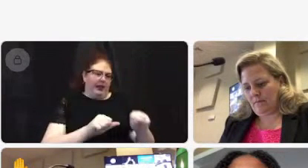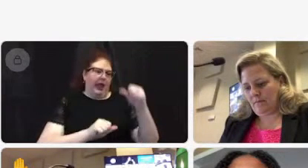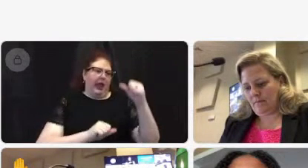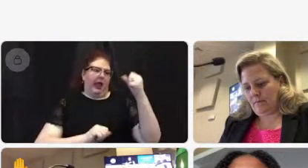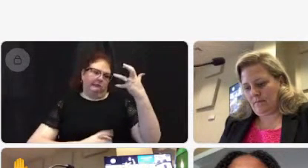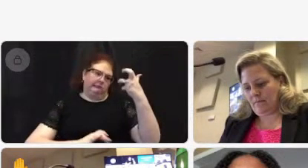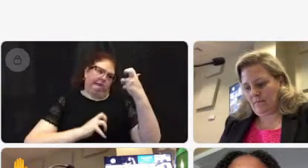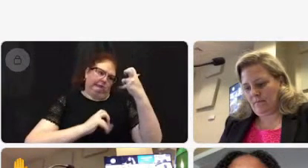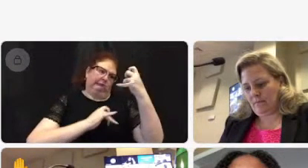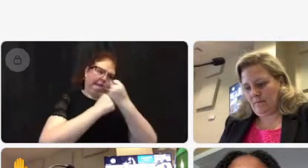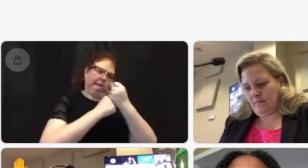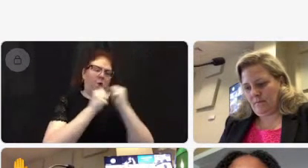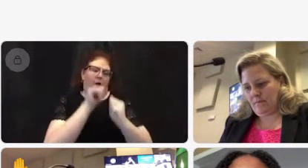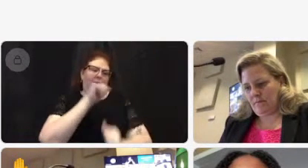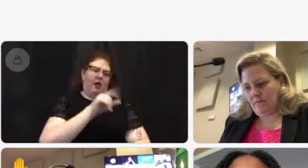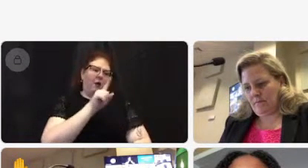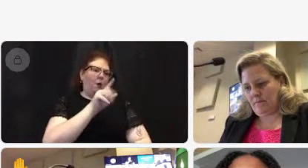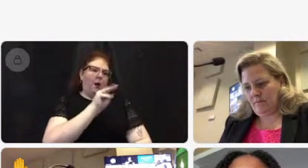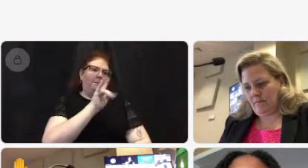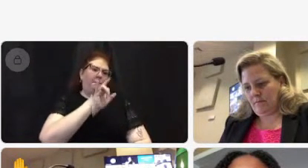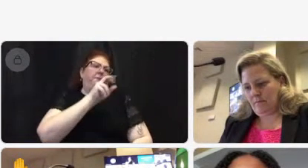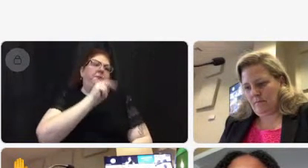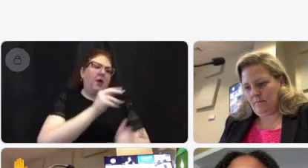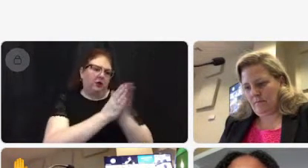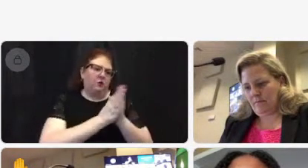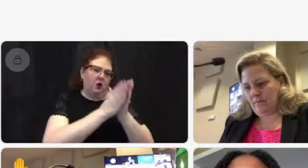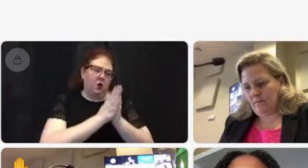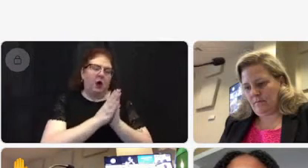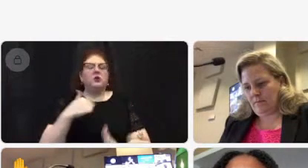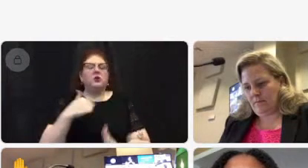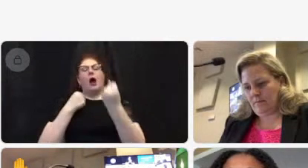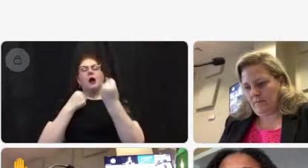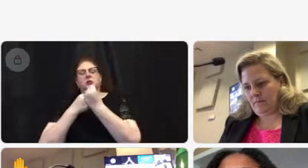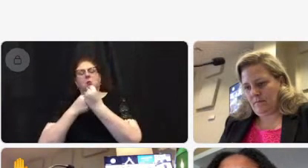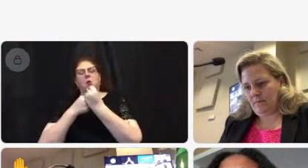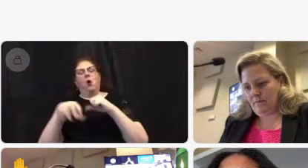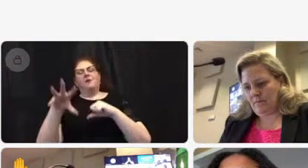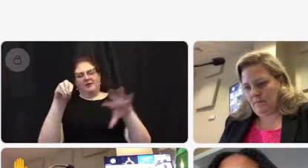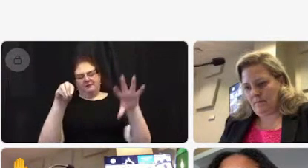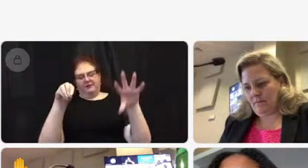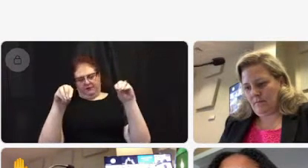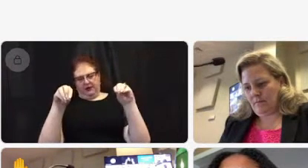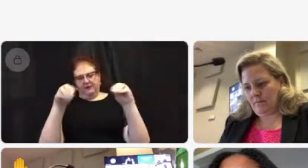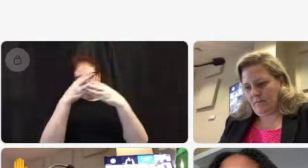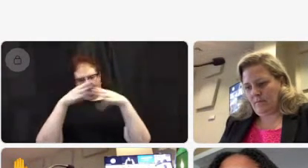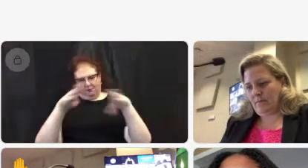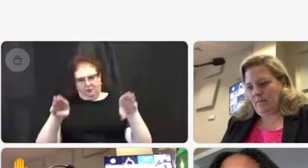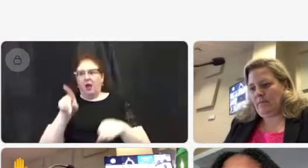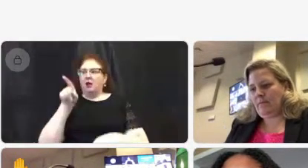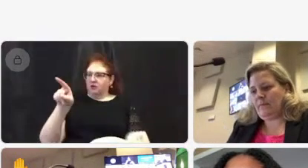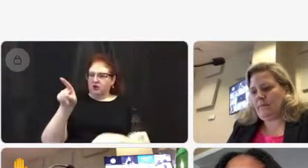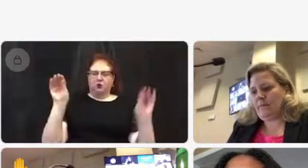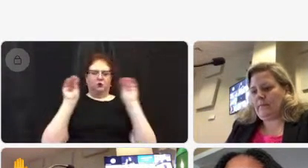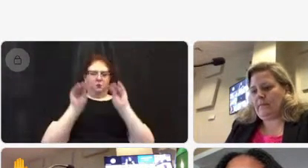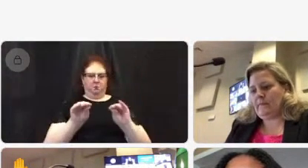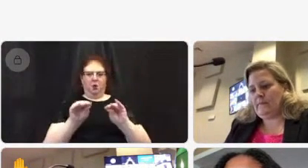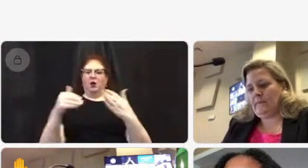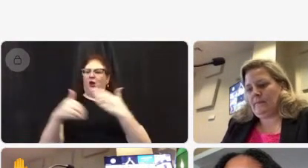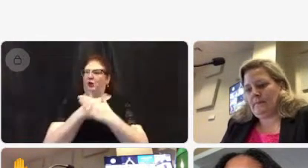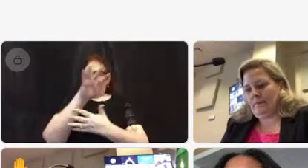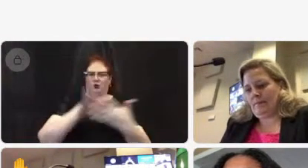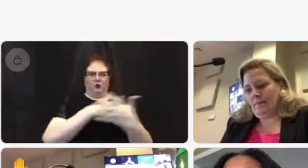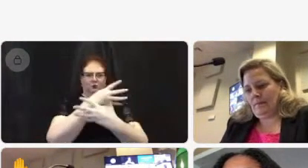reiterate my support of the 50-50 split for you to put it on a new spreadsheet for us to have a